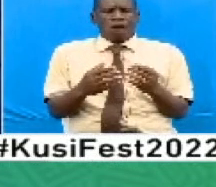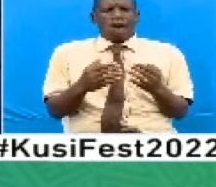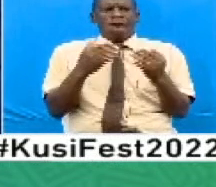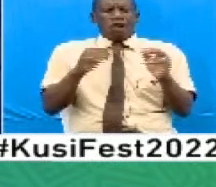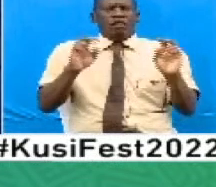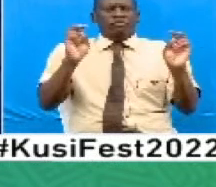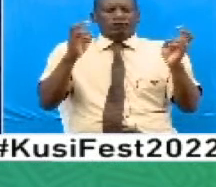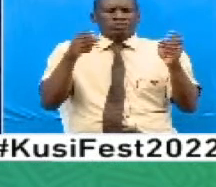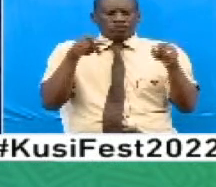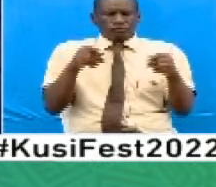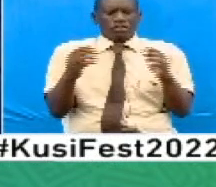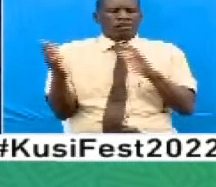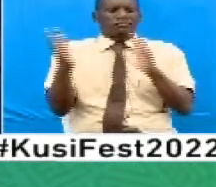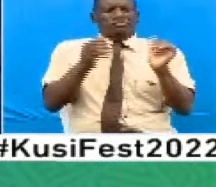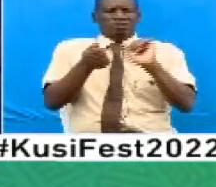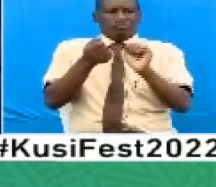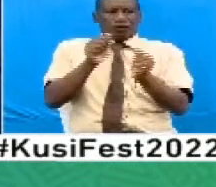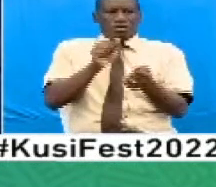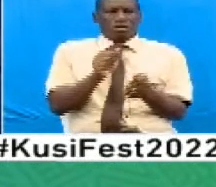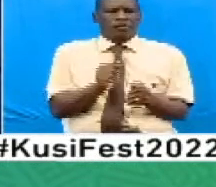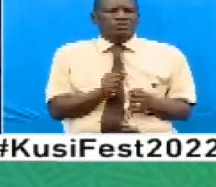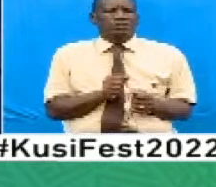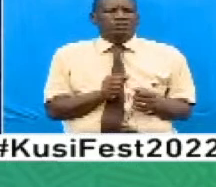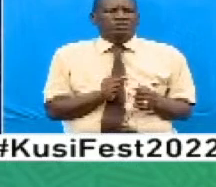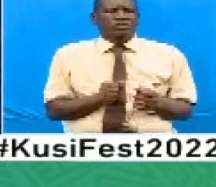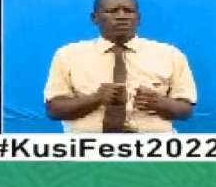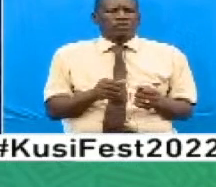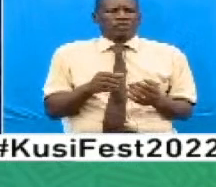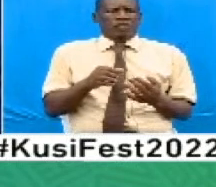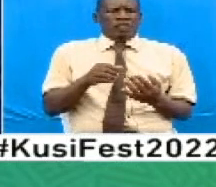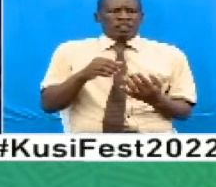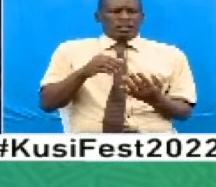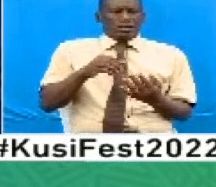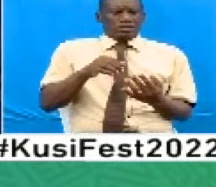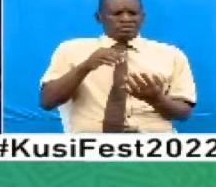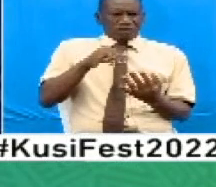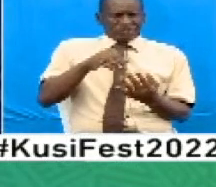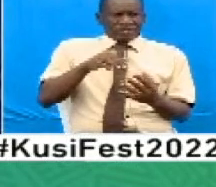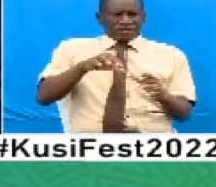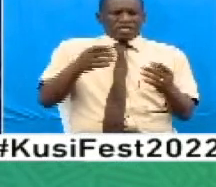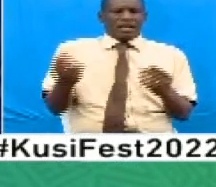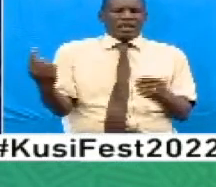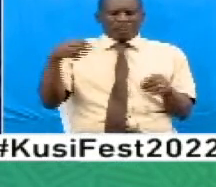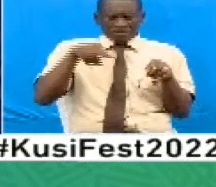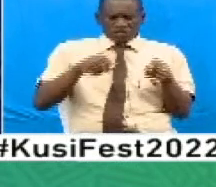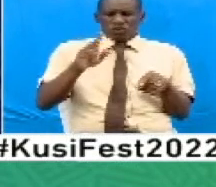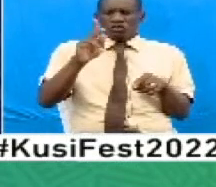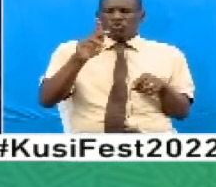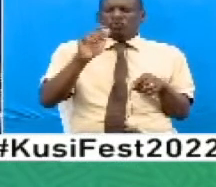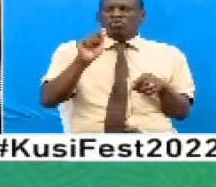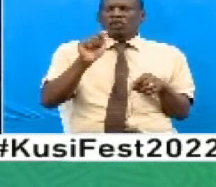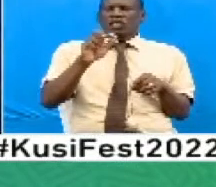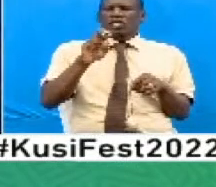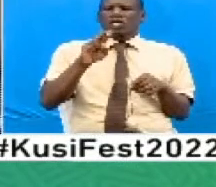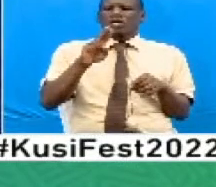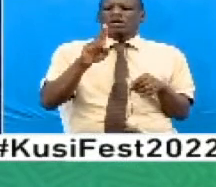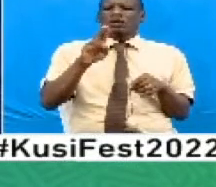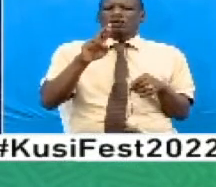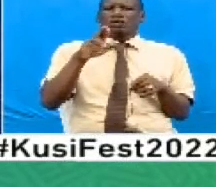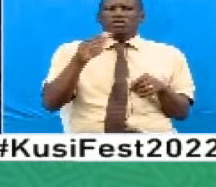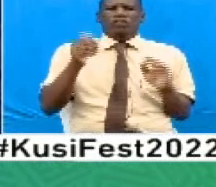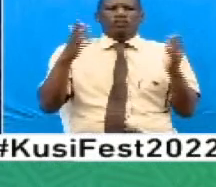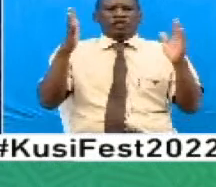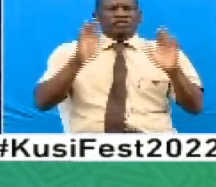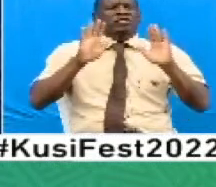topic of climate change, the selection of Karura in particular is really very important. I live from near